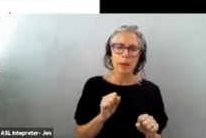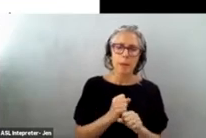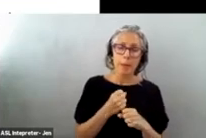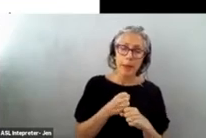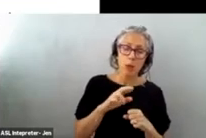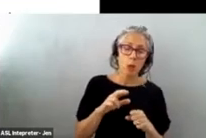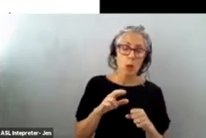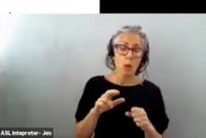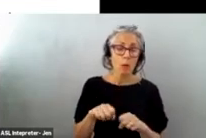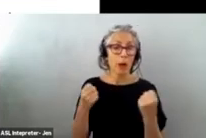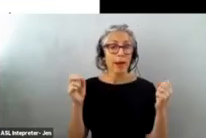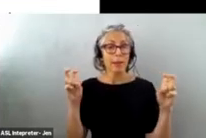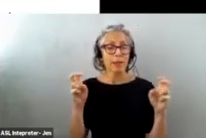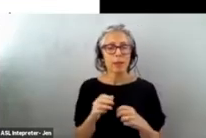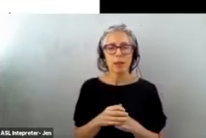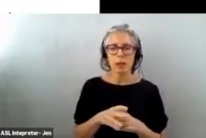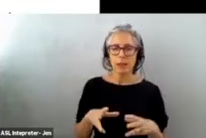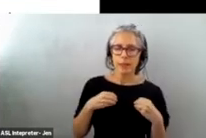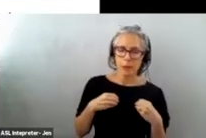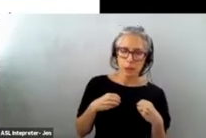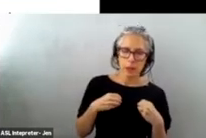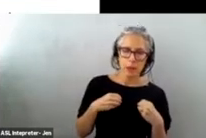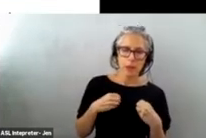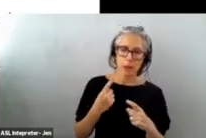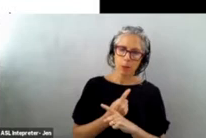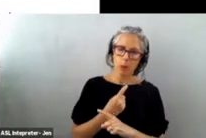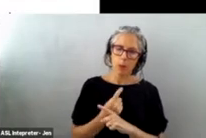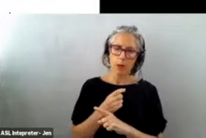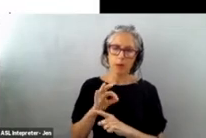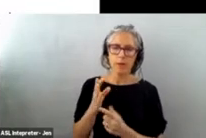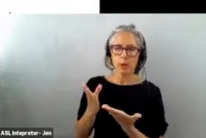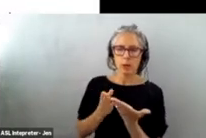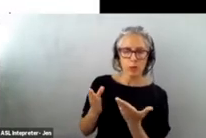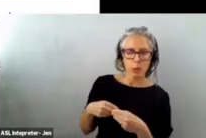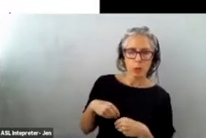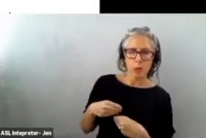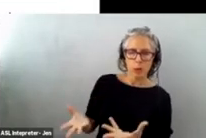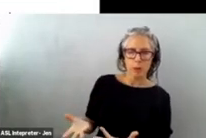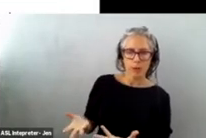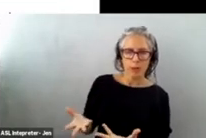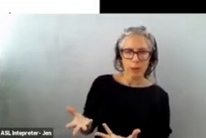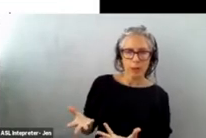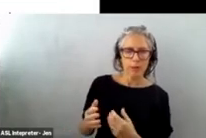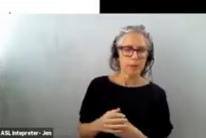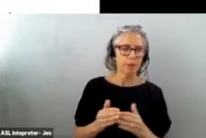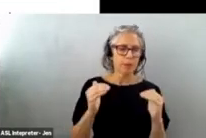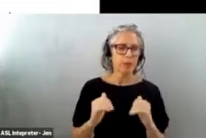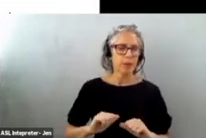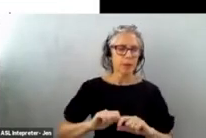acceptability, feasibility, or the appropriateness of the services we want to provide. Next